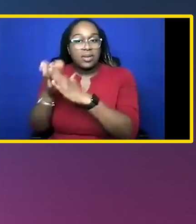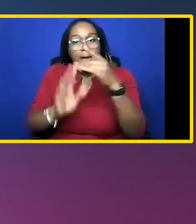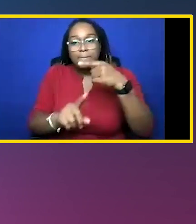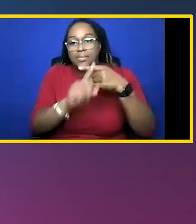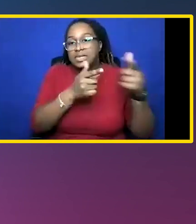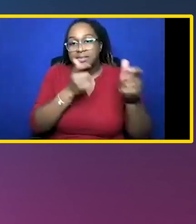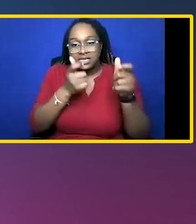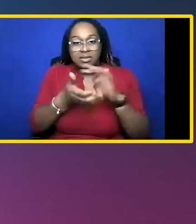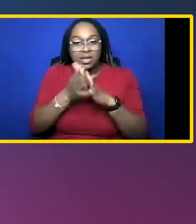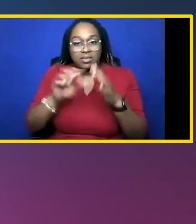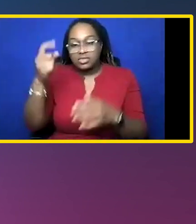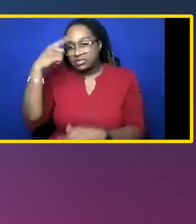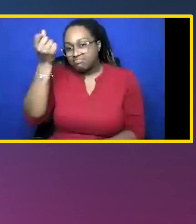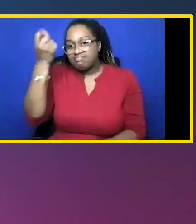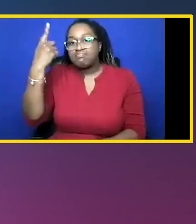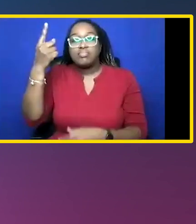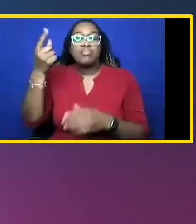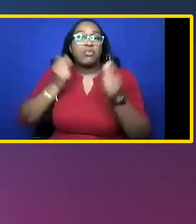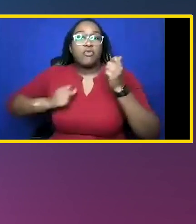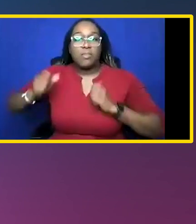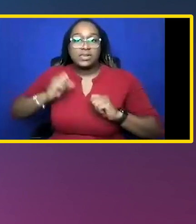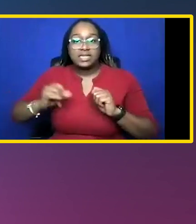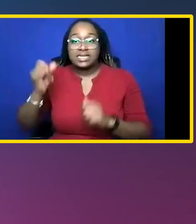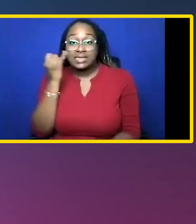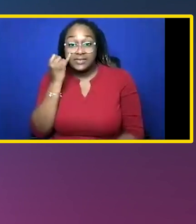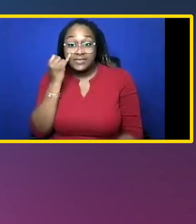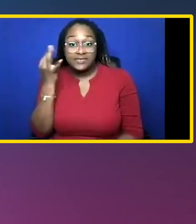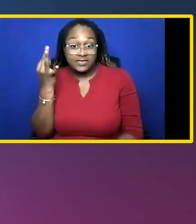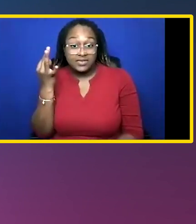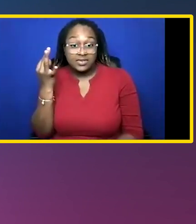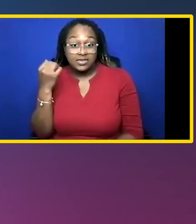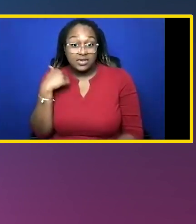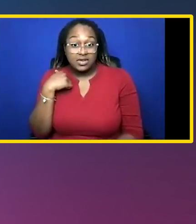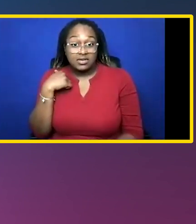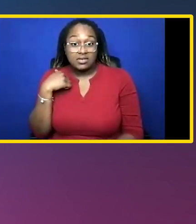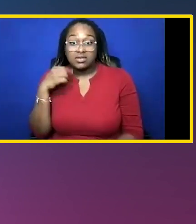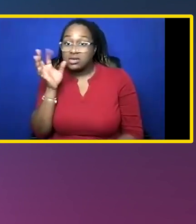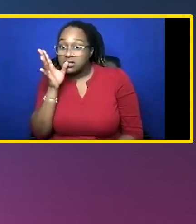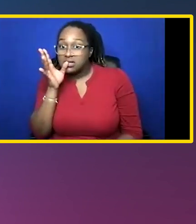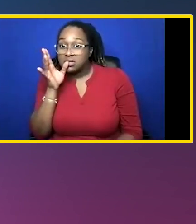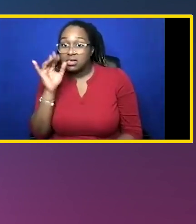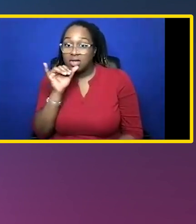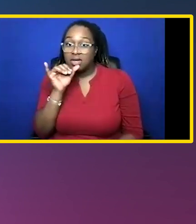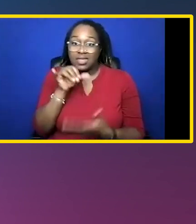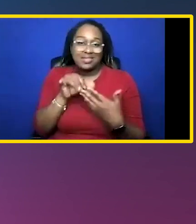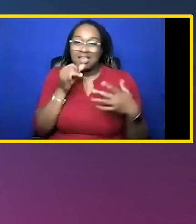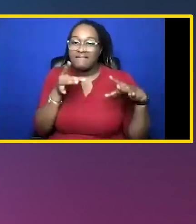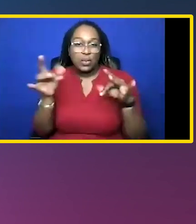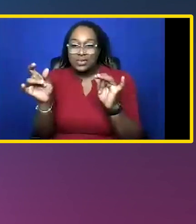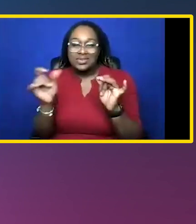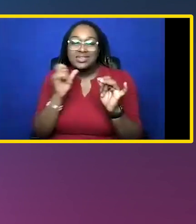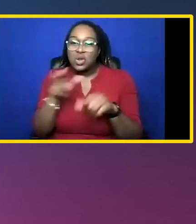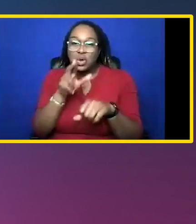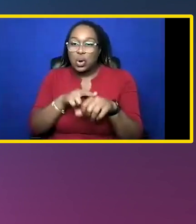which characterizes competent performance. Because if I talk like this, it isn't fluent. It isn't at our